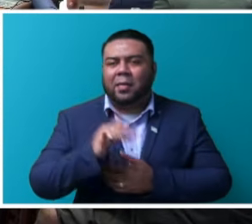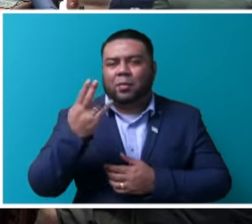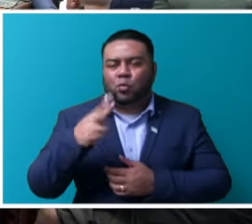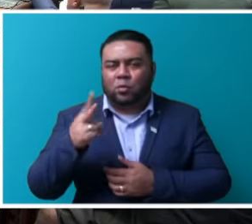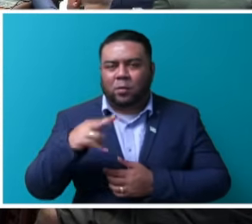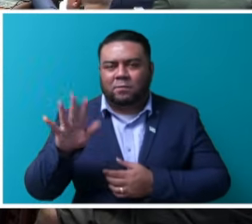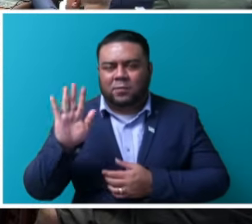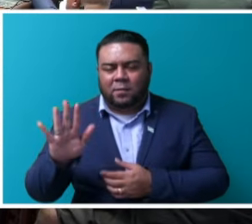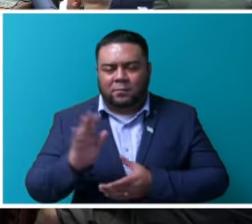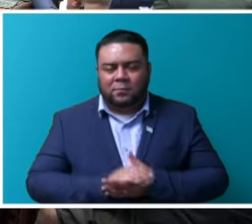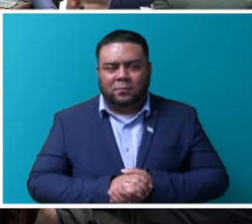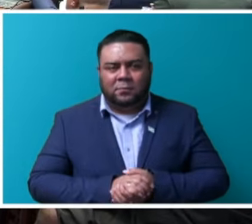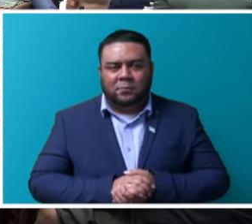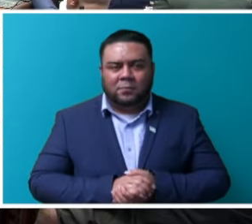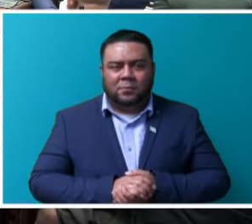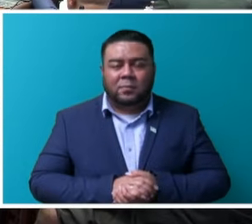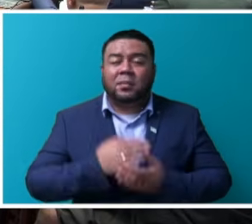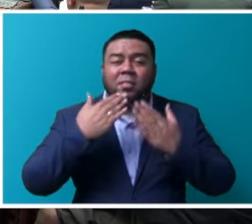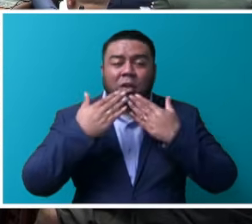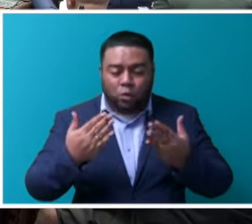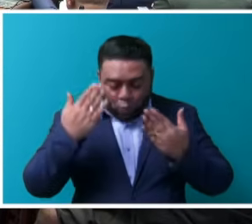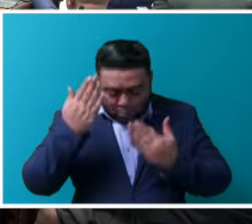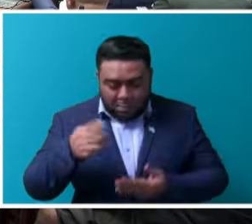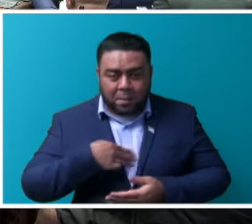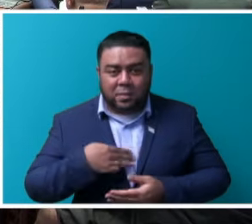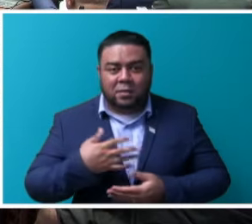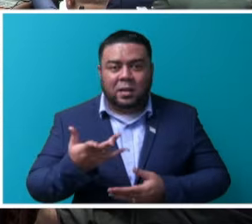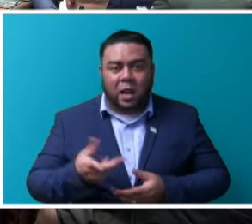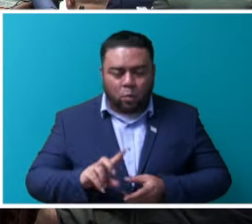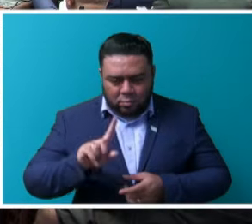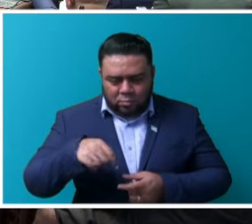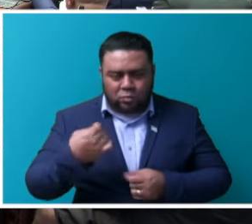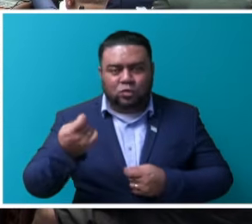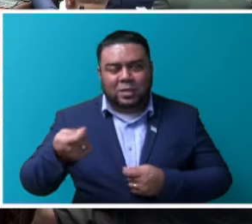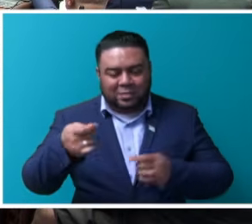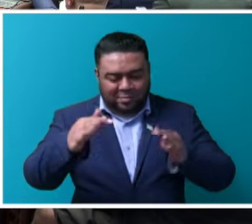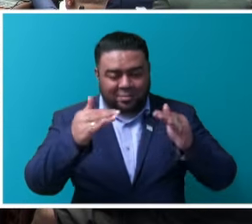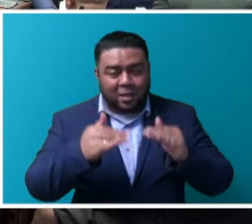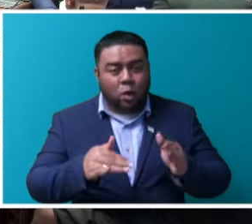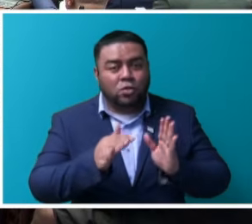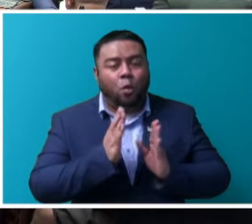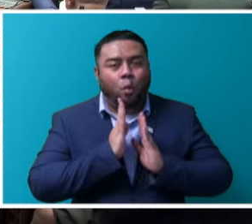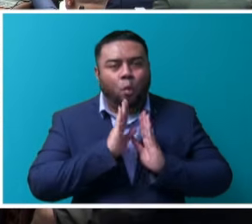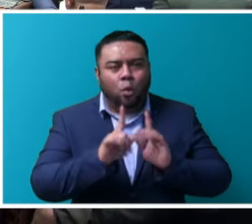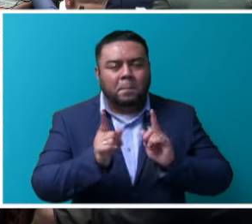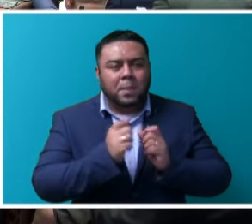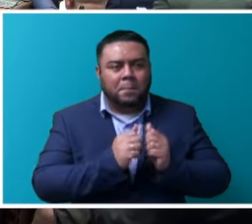2025. Thank you, honourable members. We will now proceed to the next item of the order